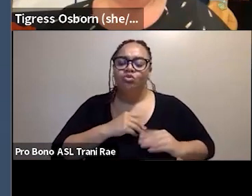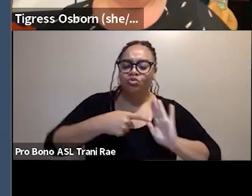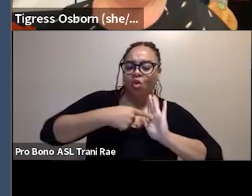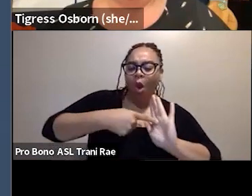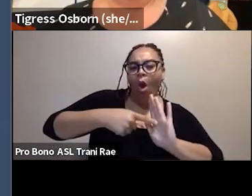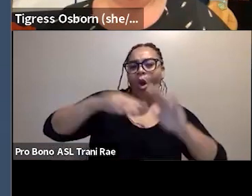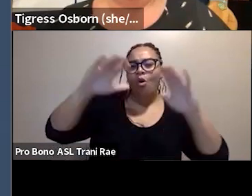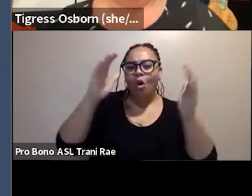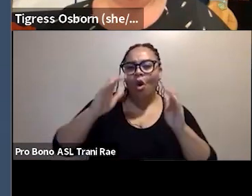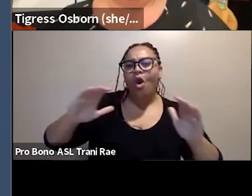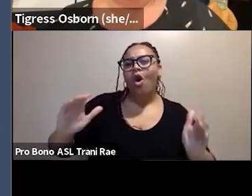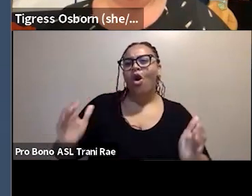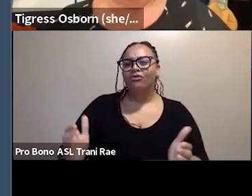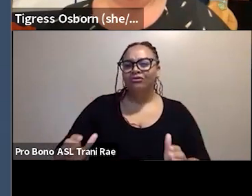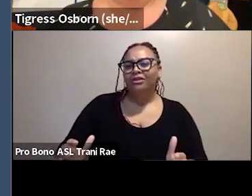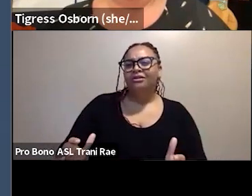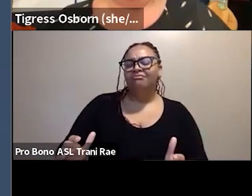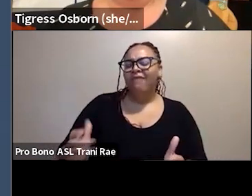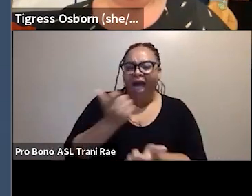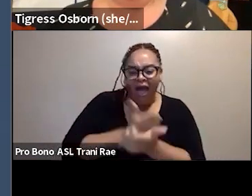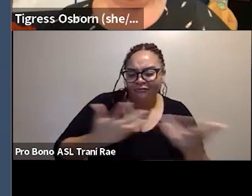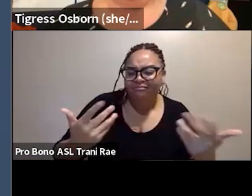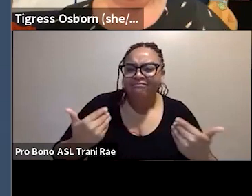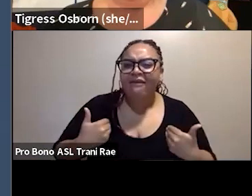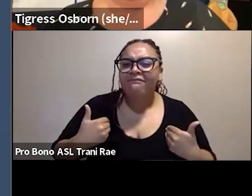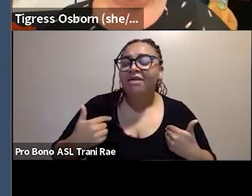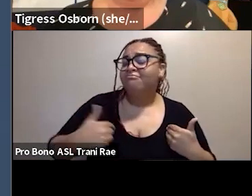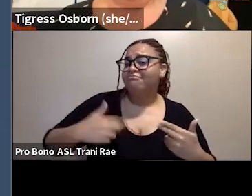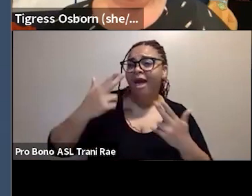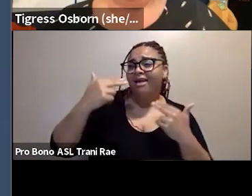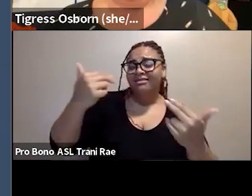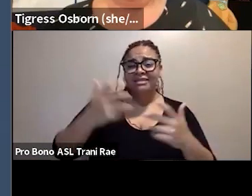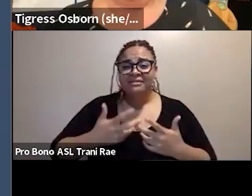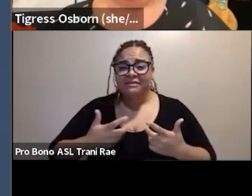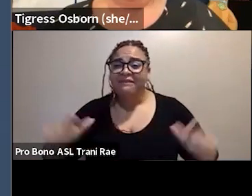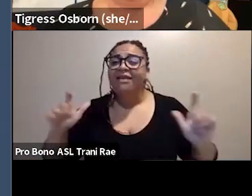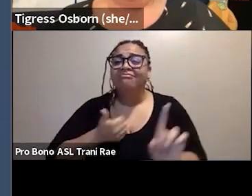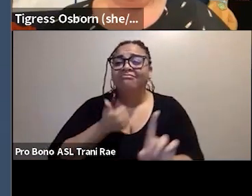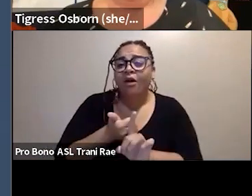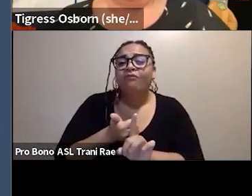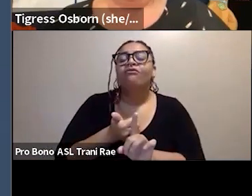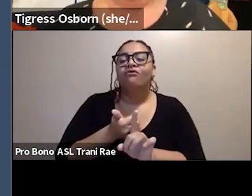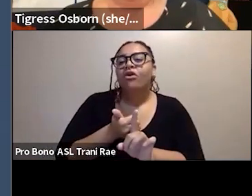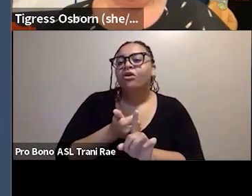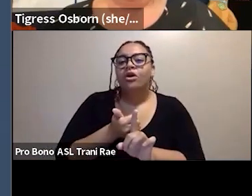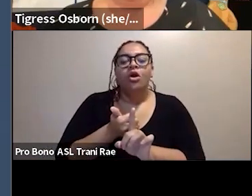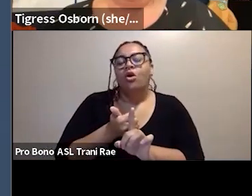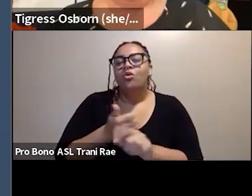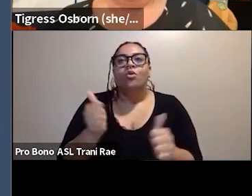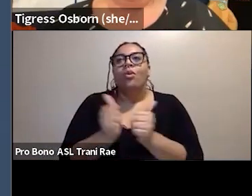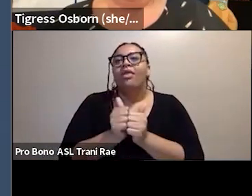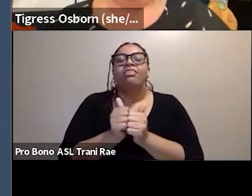and comeliness. I sing the fat self that thumps with a great triumphant splash into